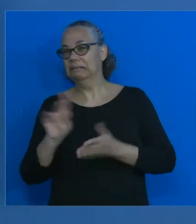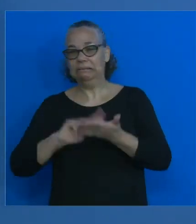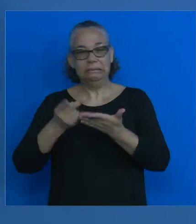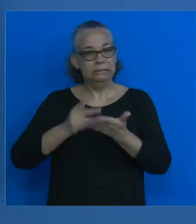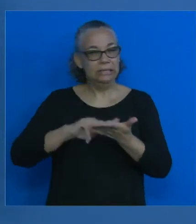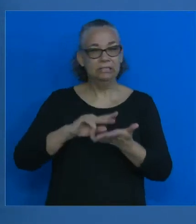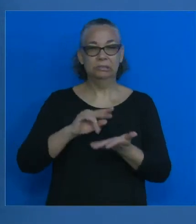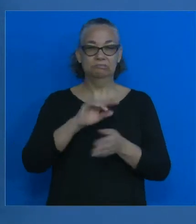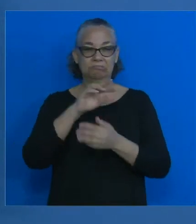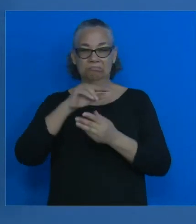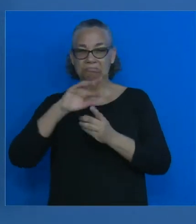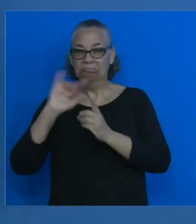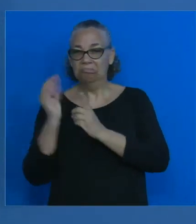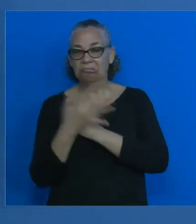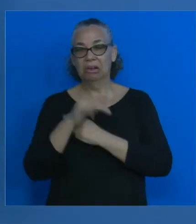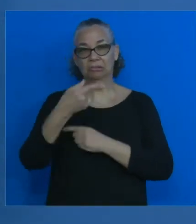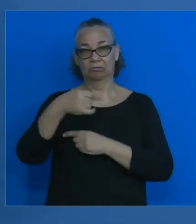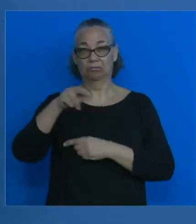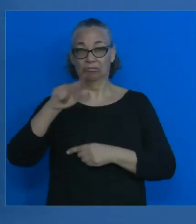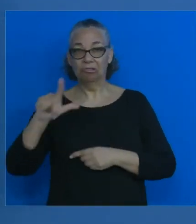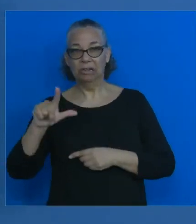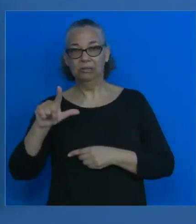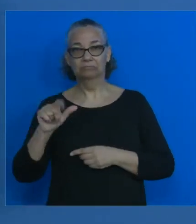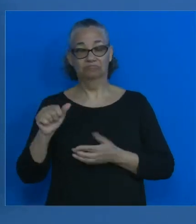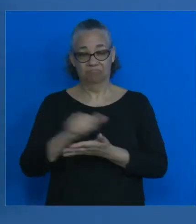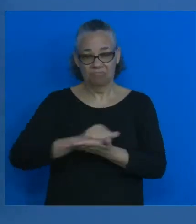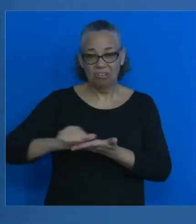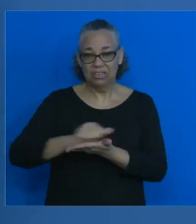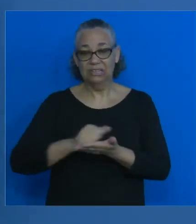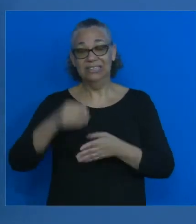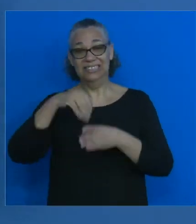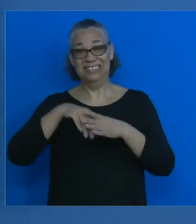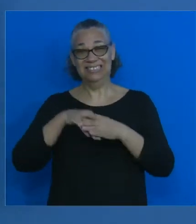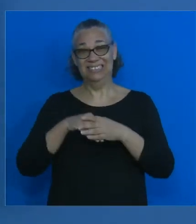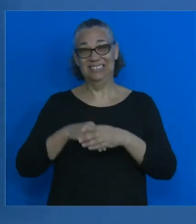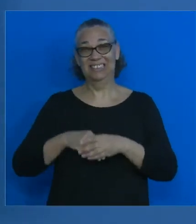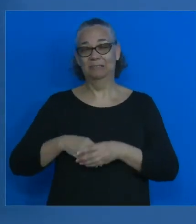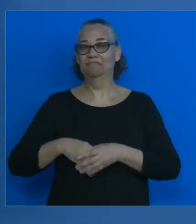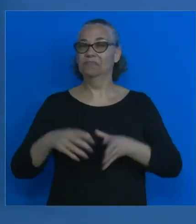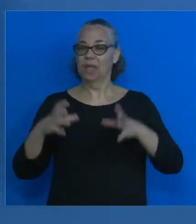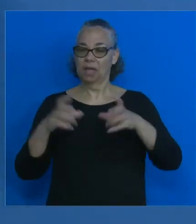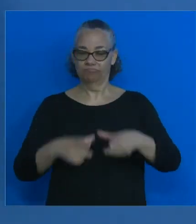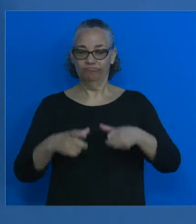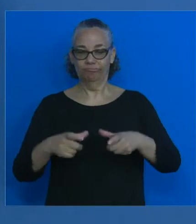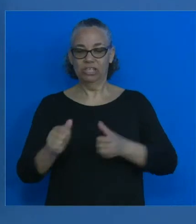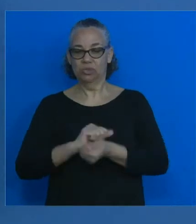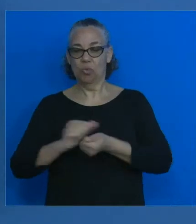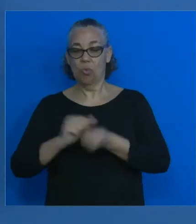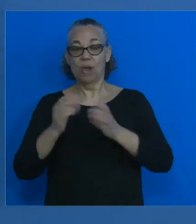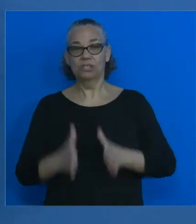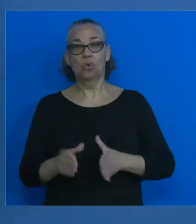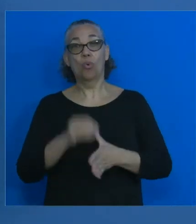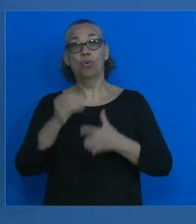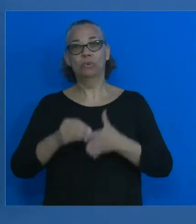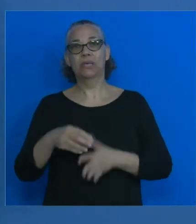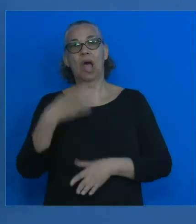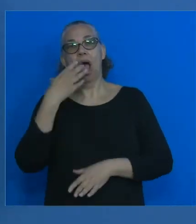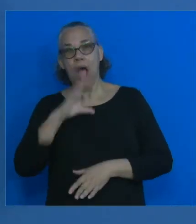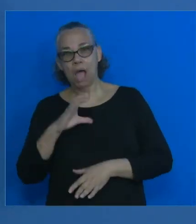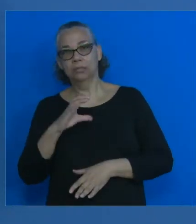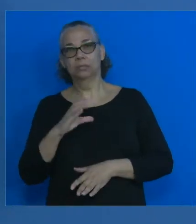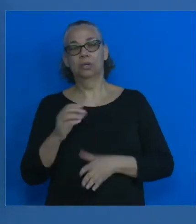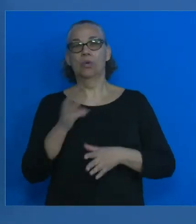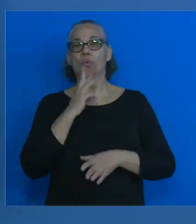as much as possible. And wash dishes in the dishwasher or with hot, soapy water immediately following the